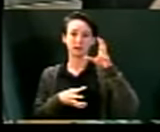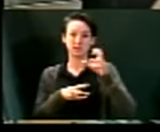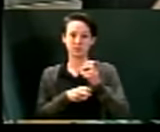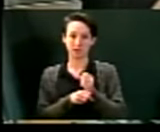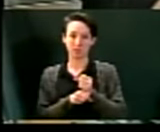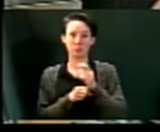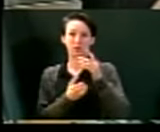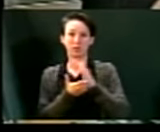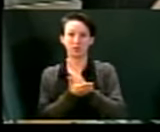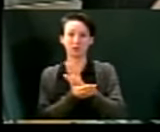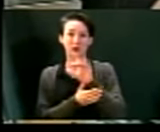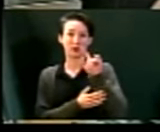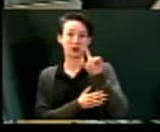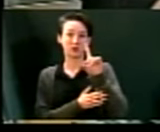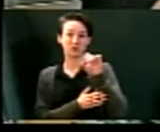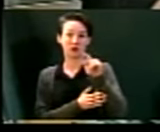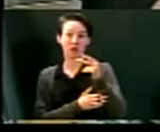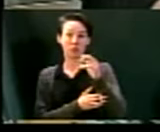Ms. Stethridge?